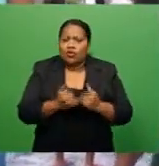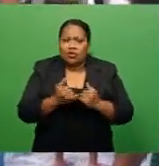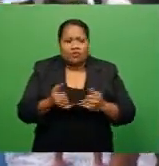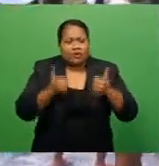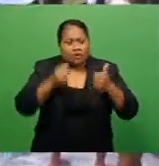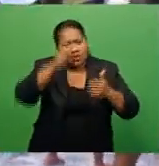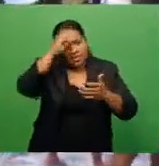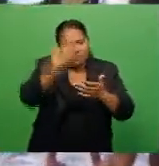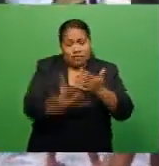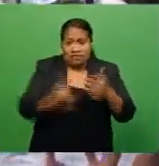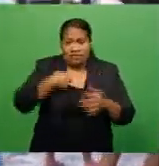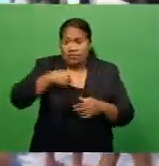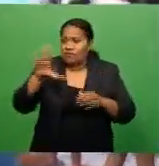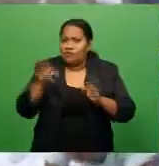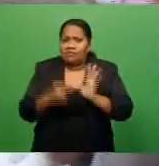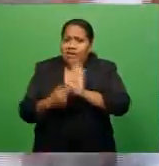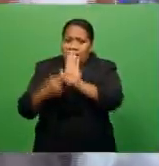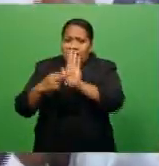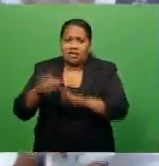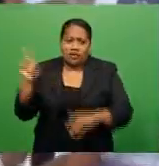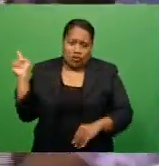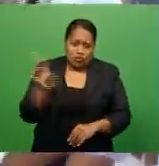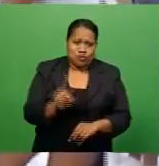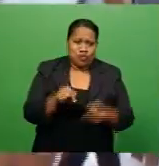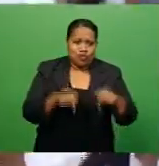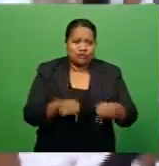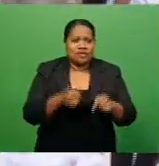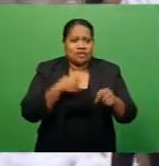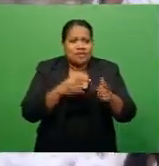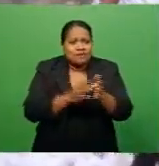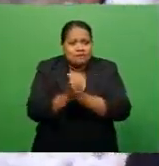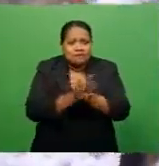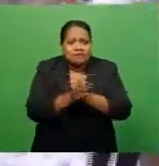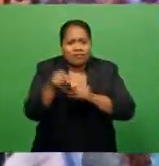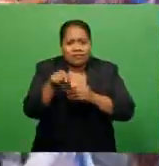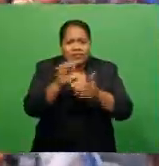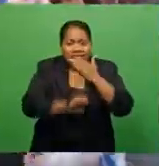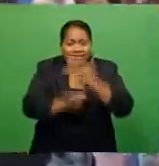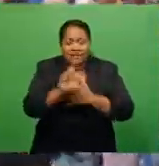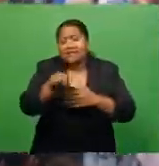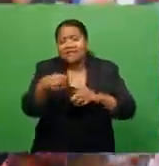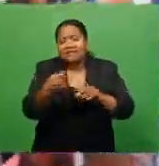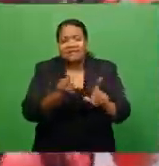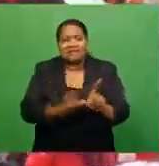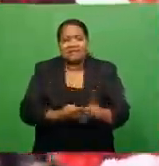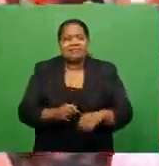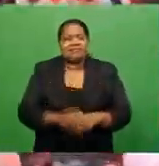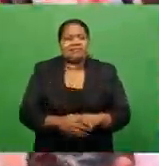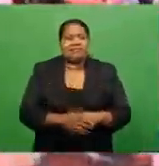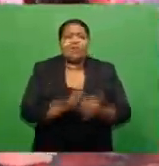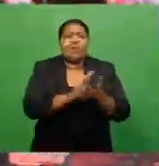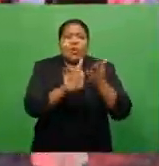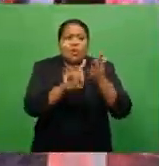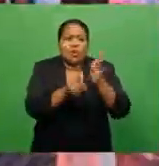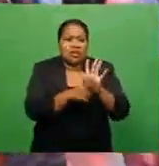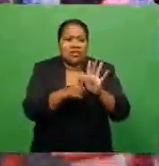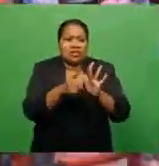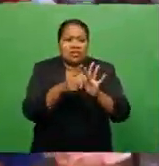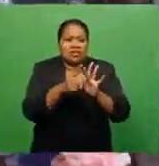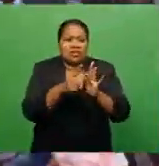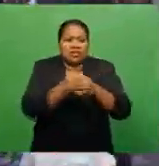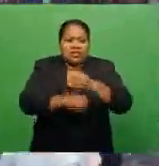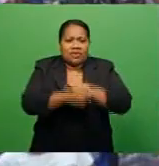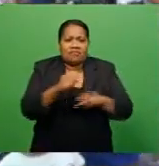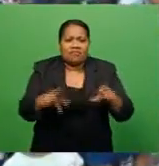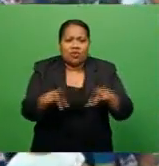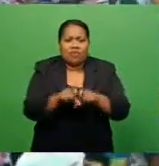all the way from Nadi and looking forward for this event next year. Holi has become a common festival among Fijians,